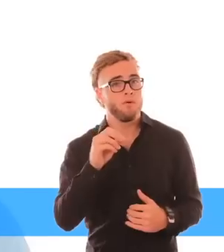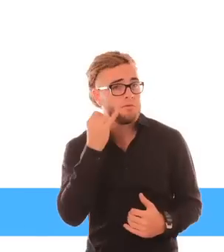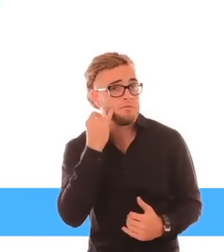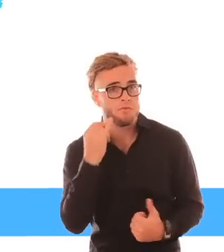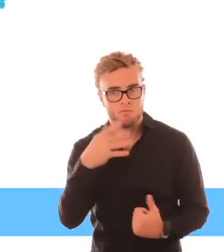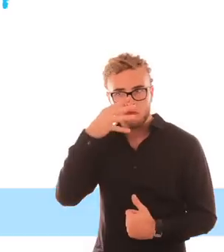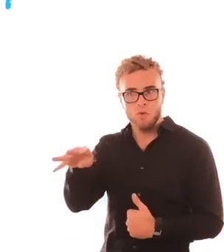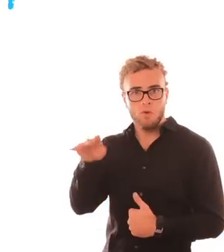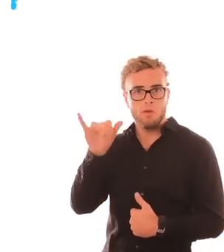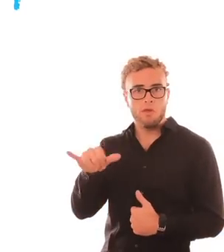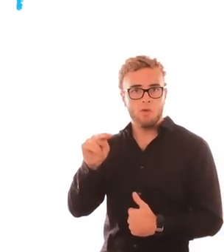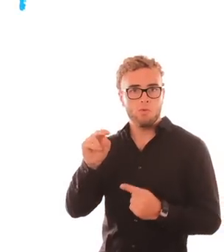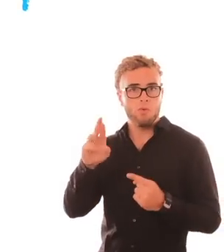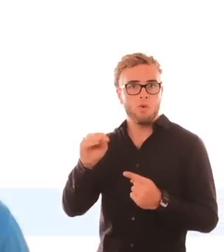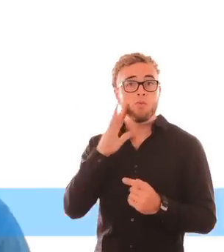harassment.